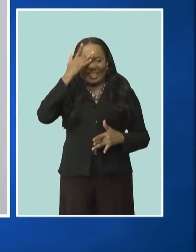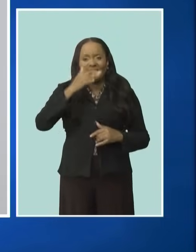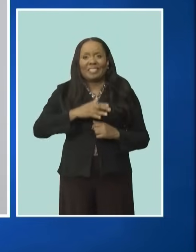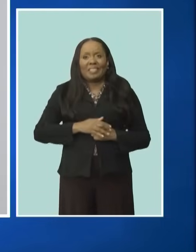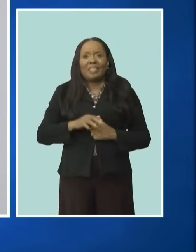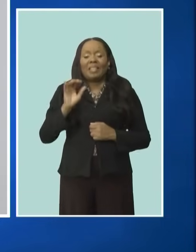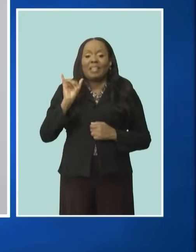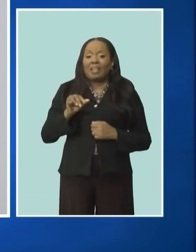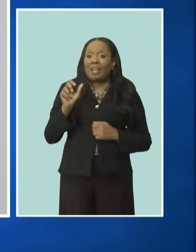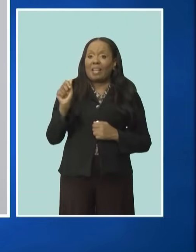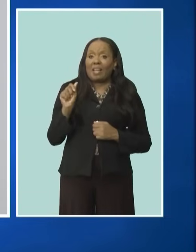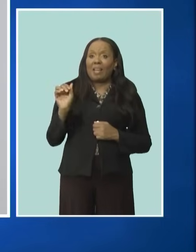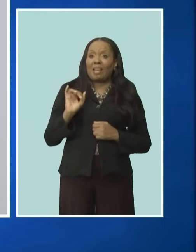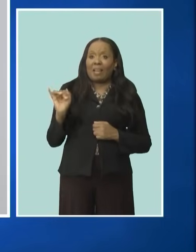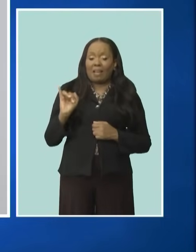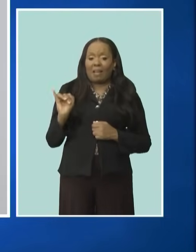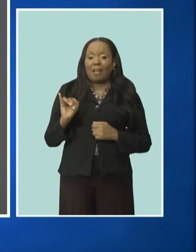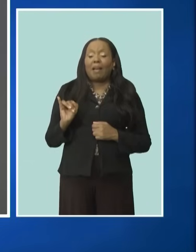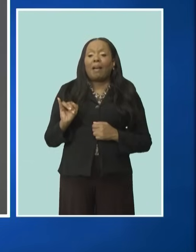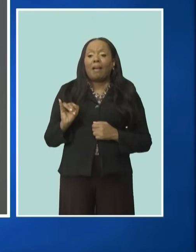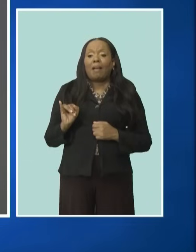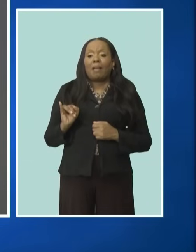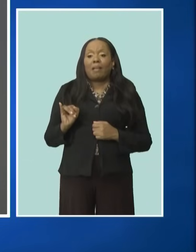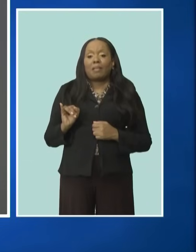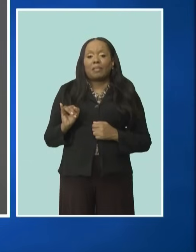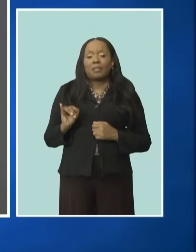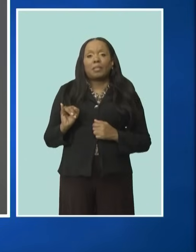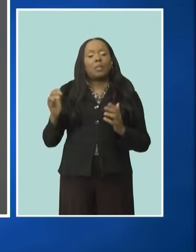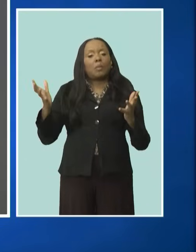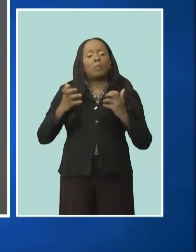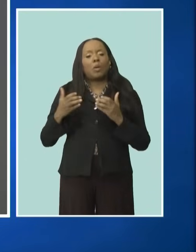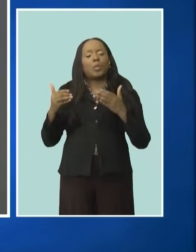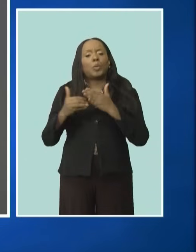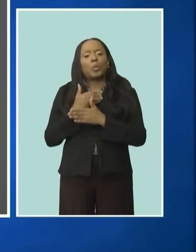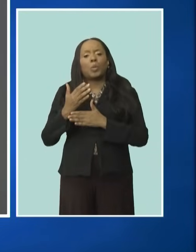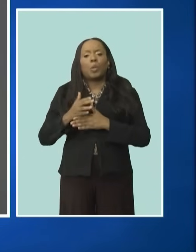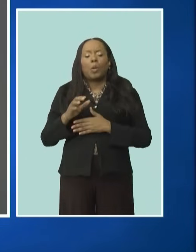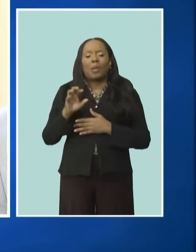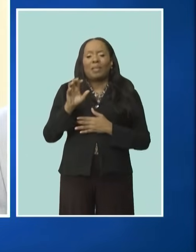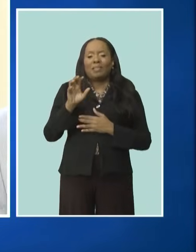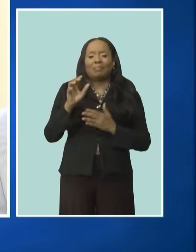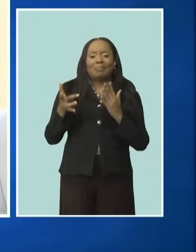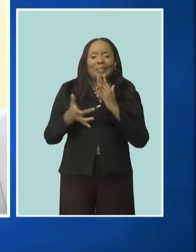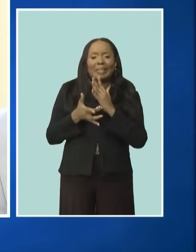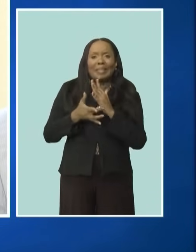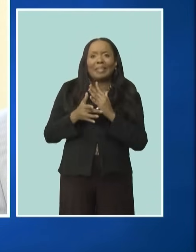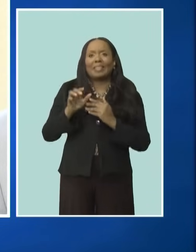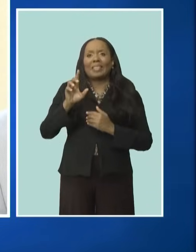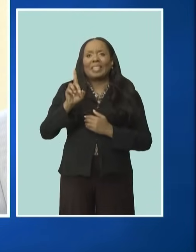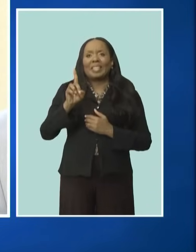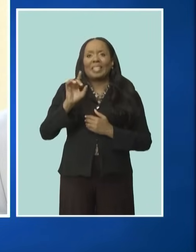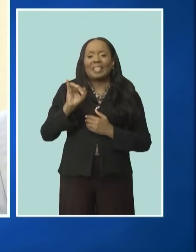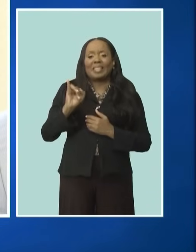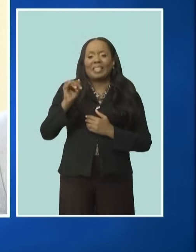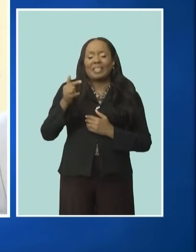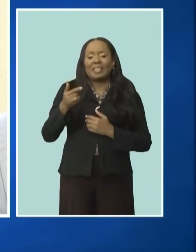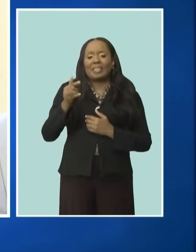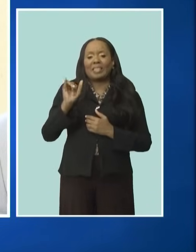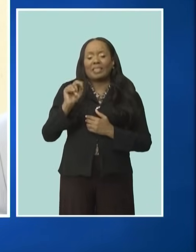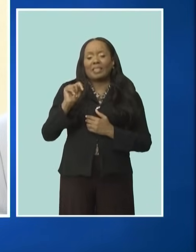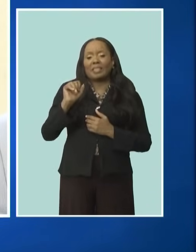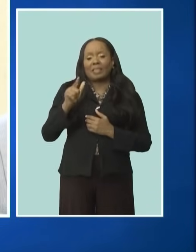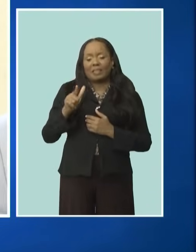the innovation domain of a new framework for a digital health transformation agenda, guided by the Pan American